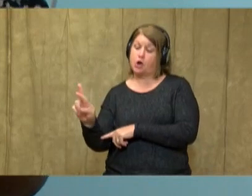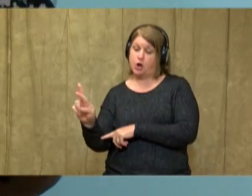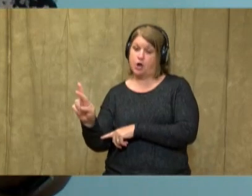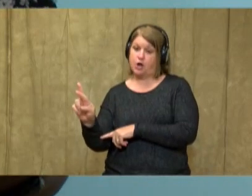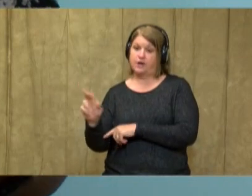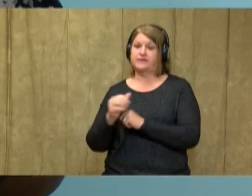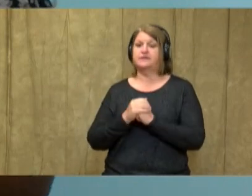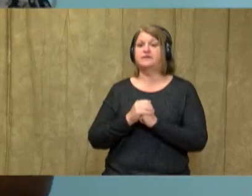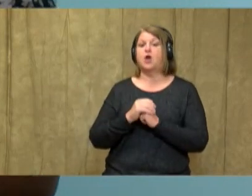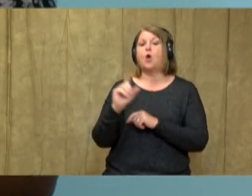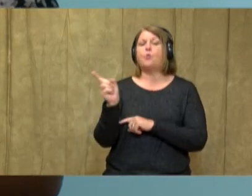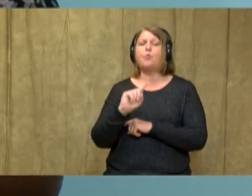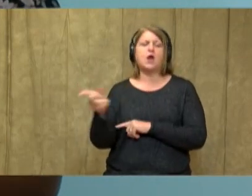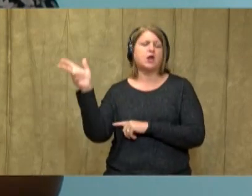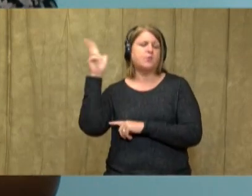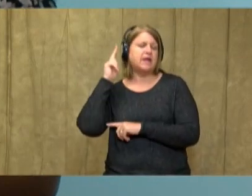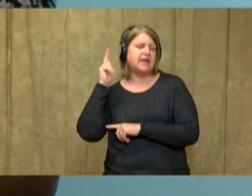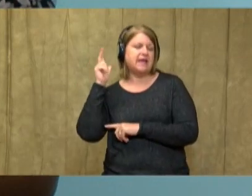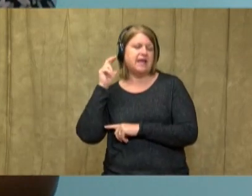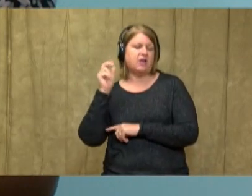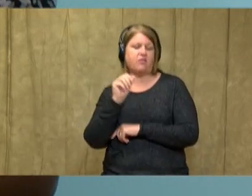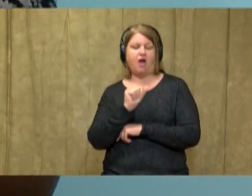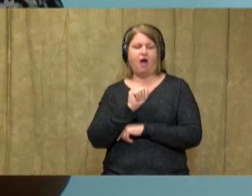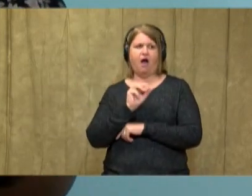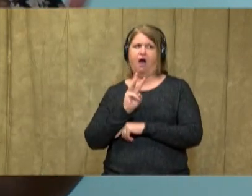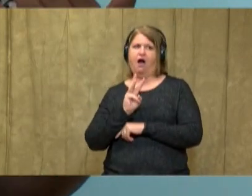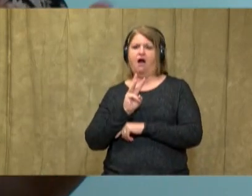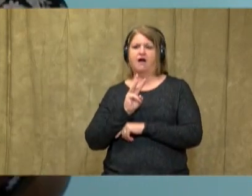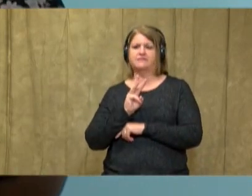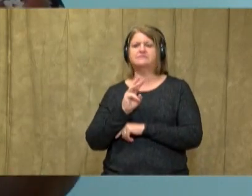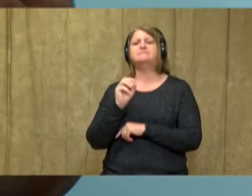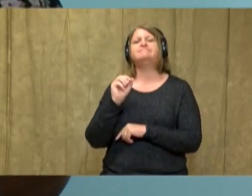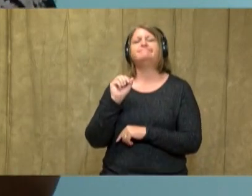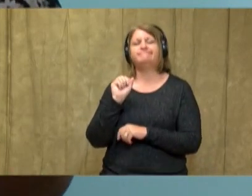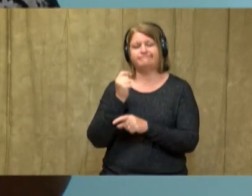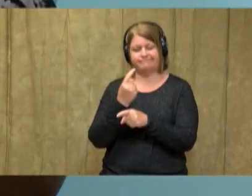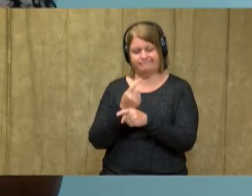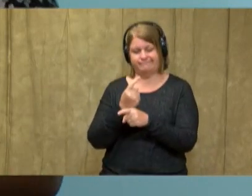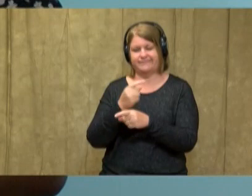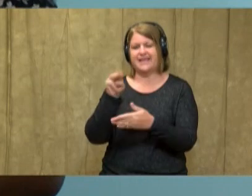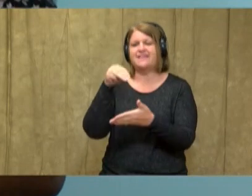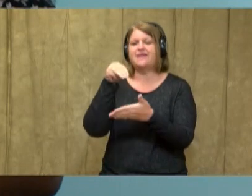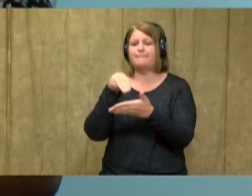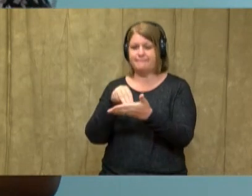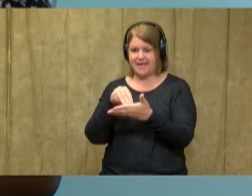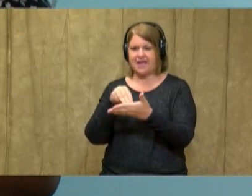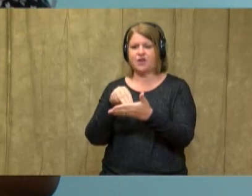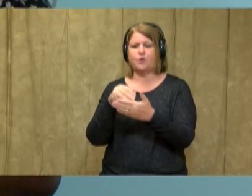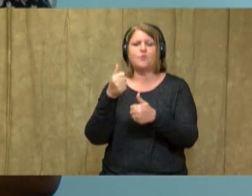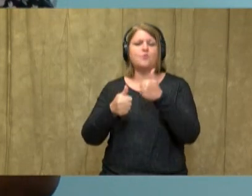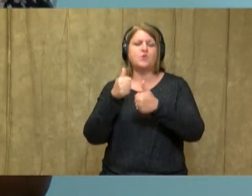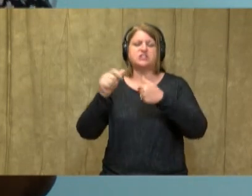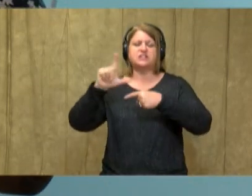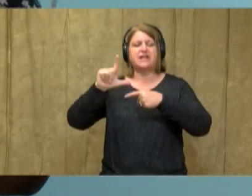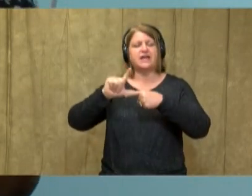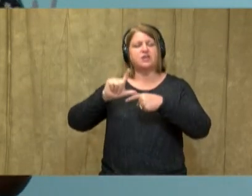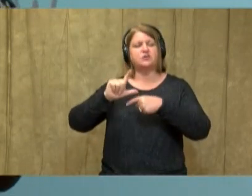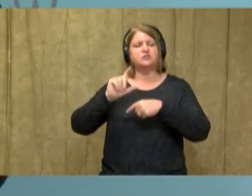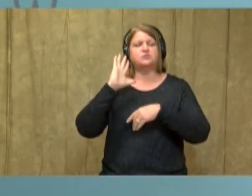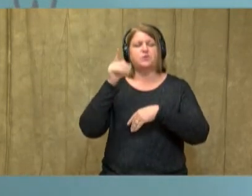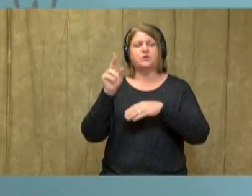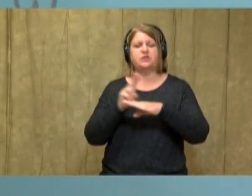Daughter. Where do we hear the ah sound? That's right, in the middle. So what letters are we going to write?